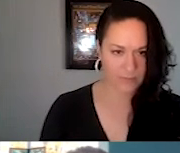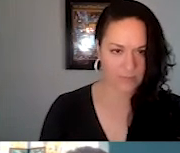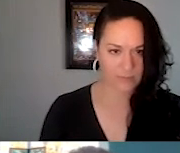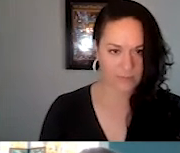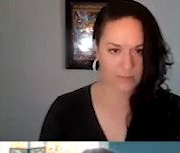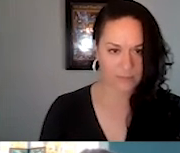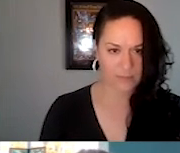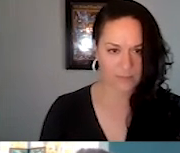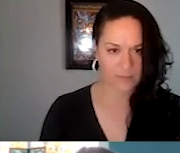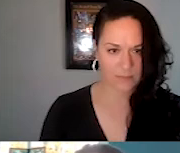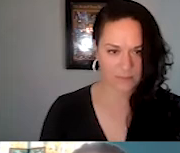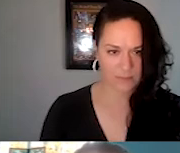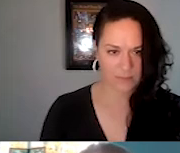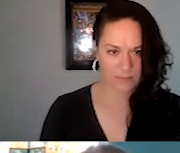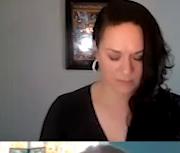are, to